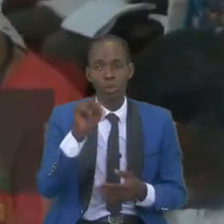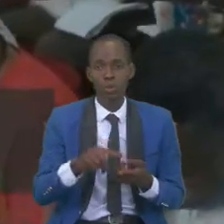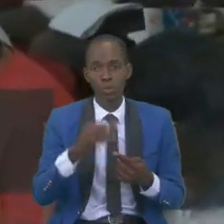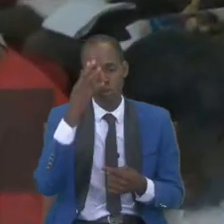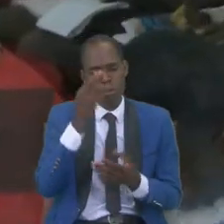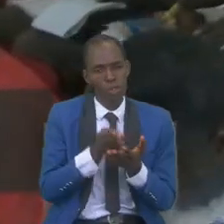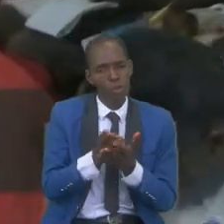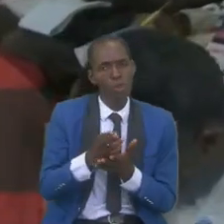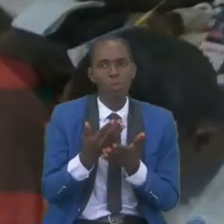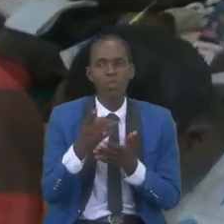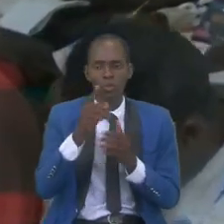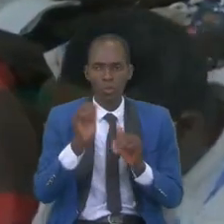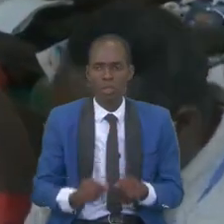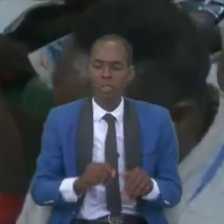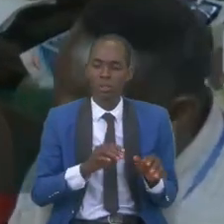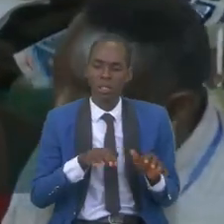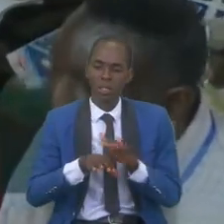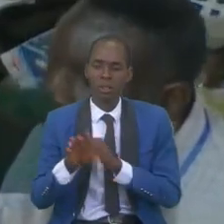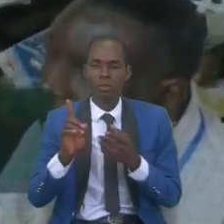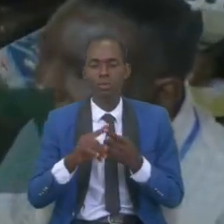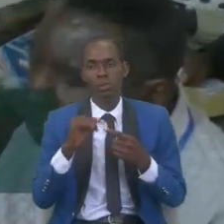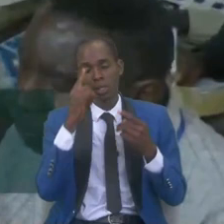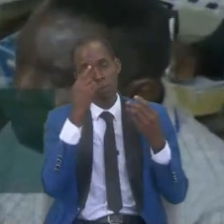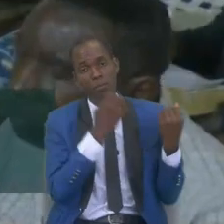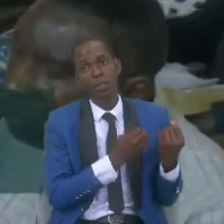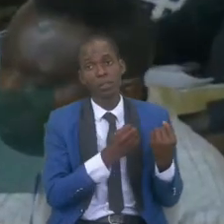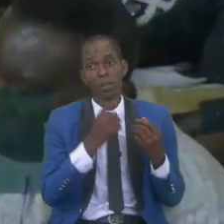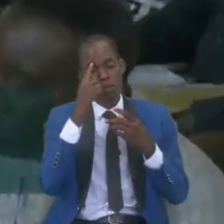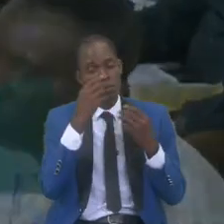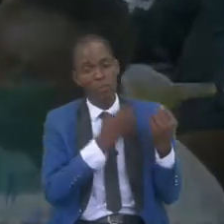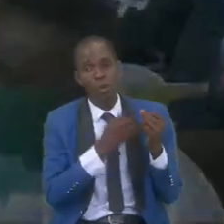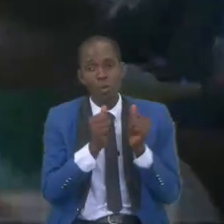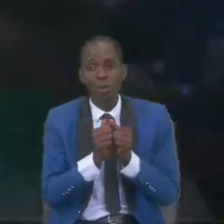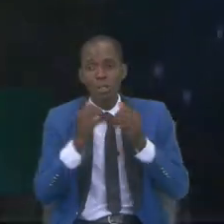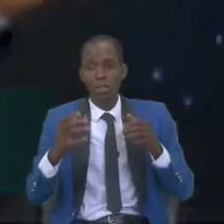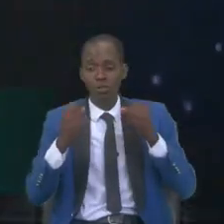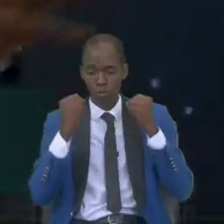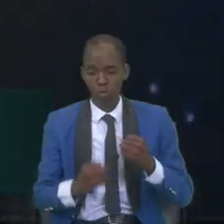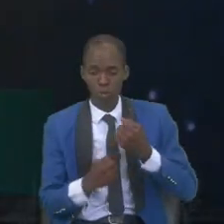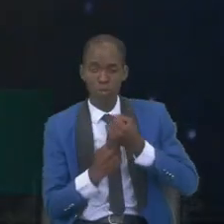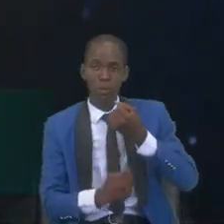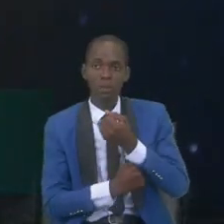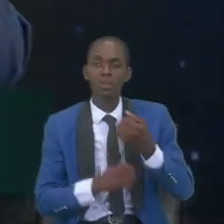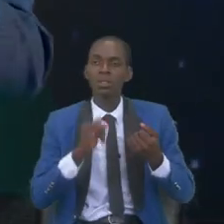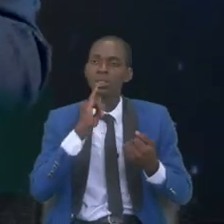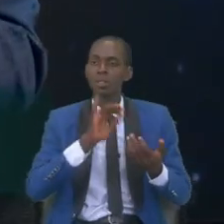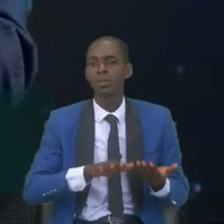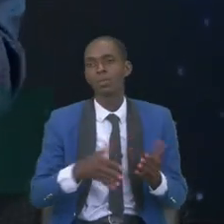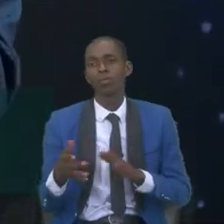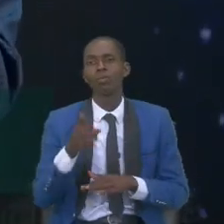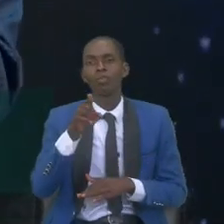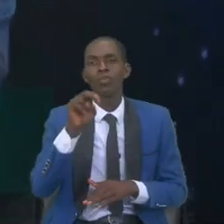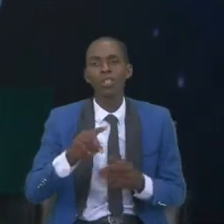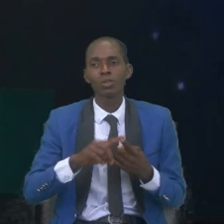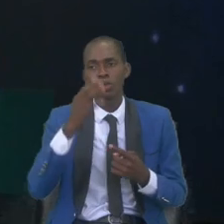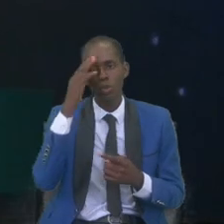you get into the faith. Faith without foundation, faith without fact is dead. You need to know the